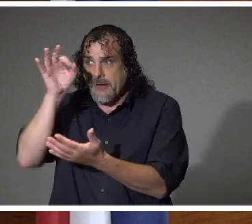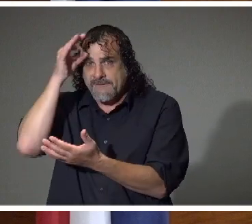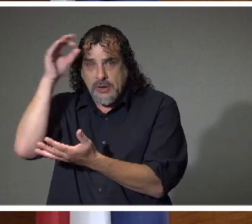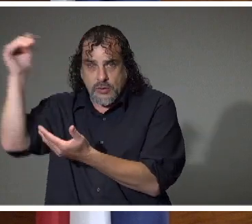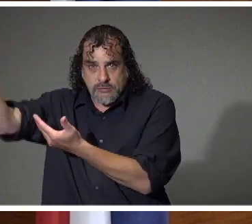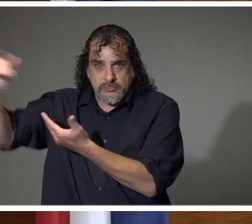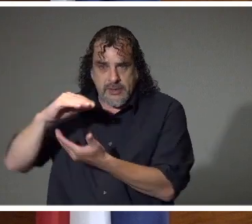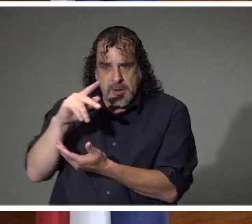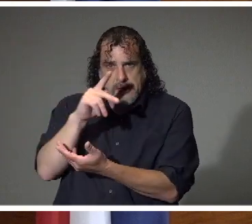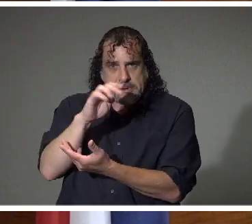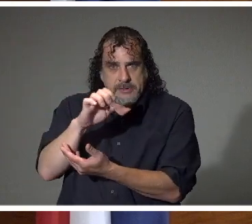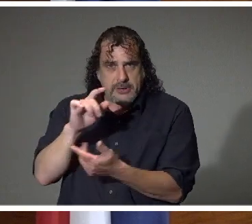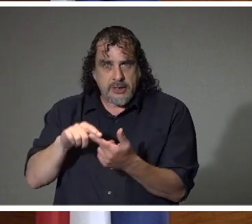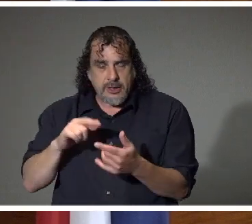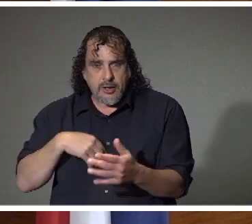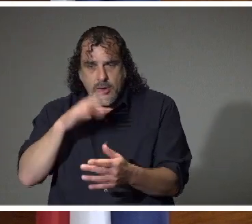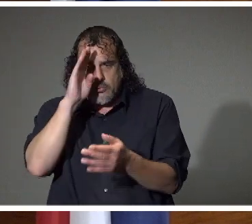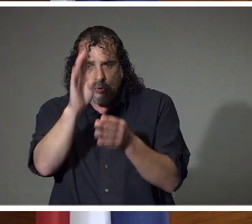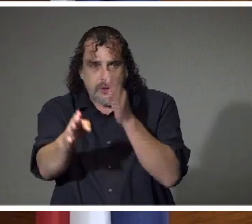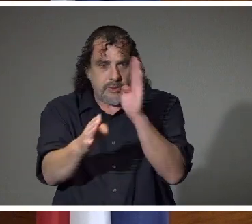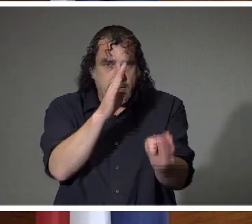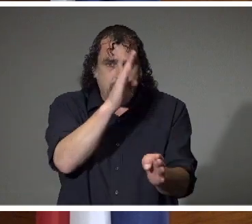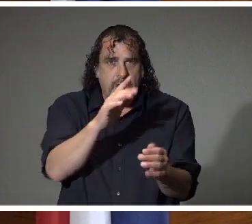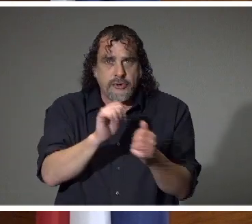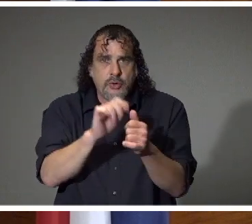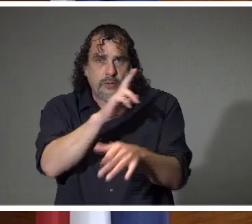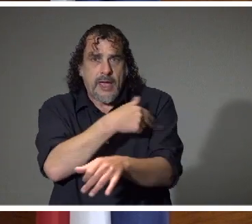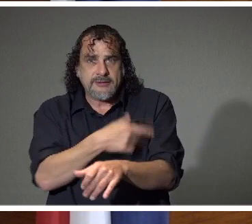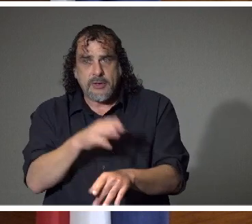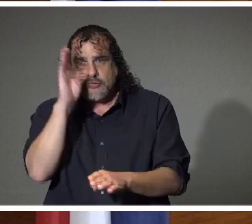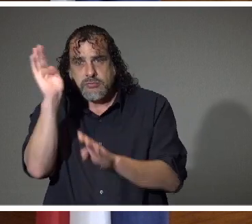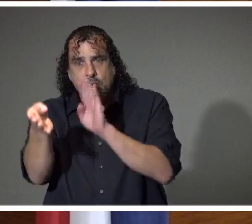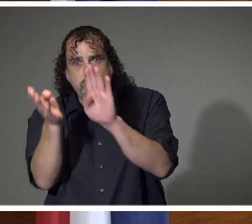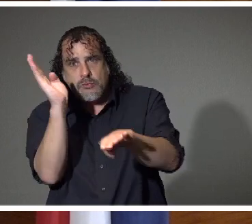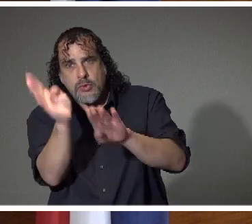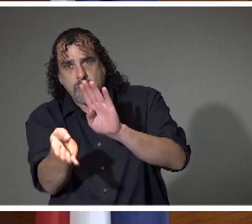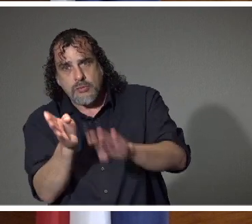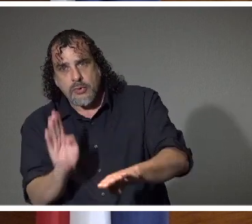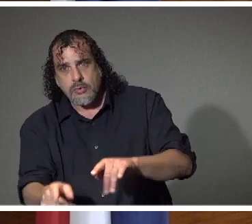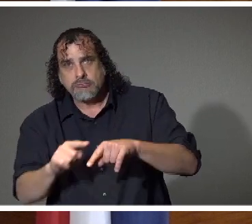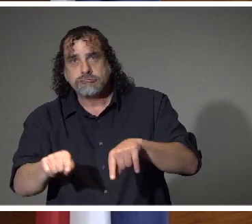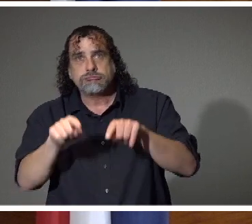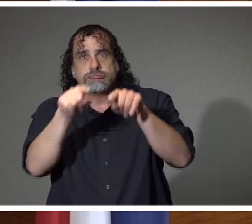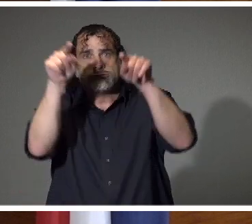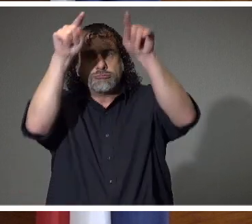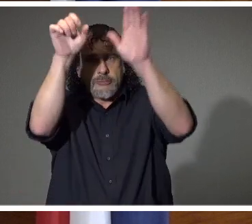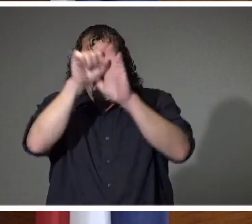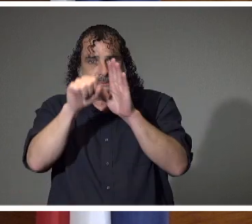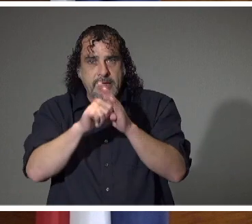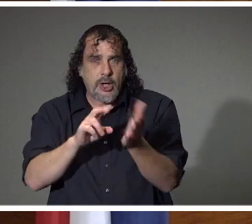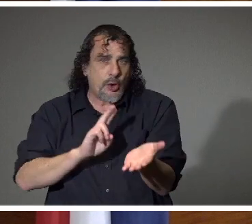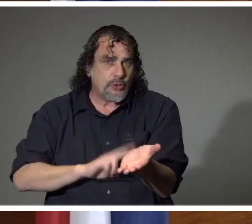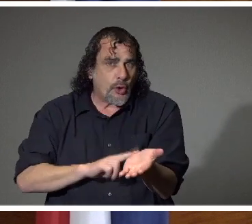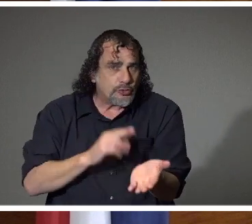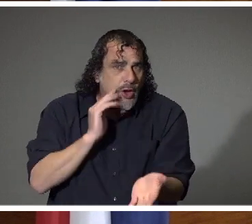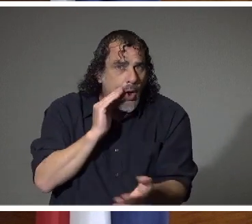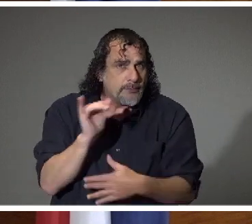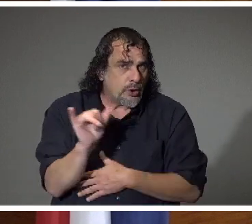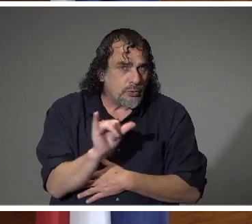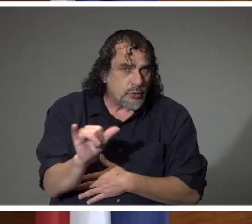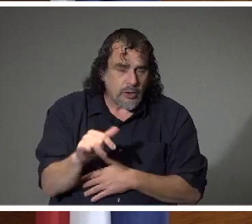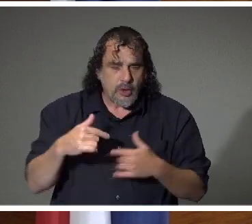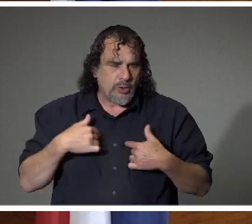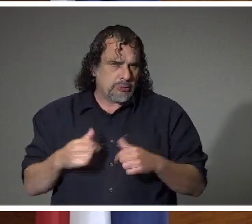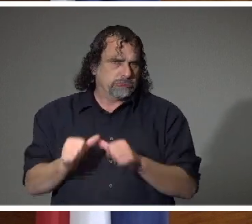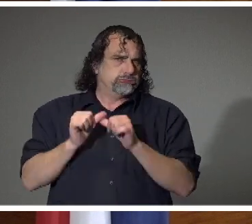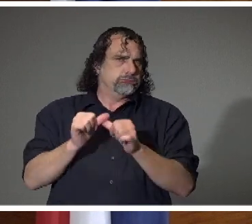sending PPE directly out to our Tier 1 facilities, particularly our hospitals and our nursing home facilities. We're going to